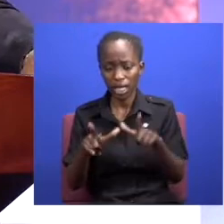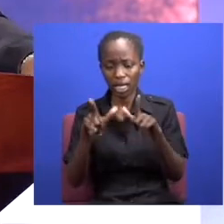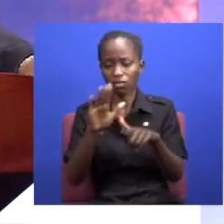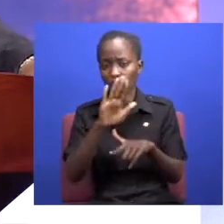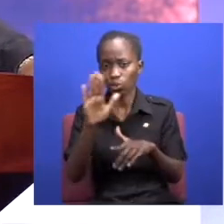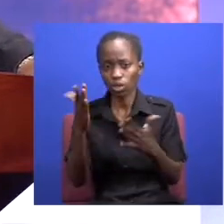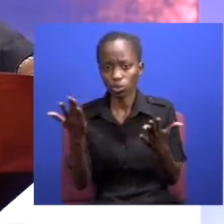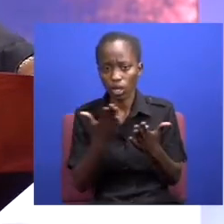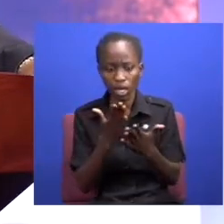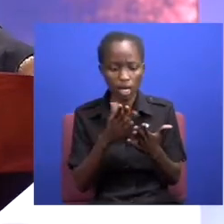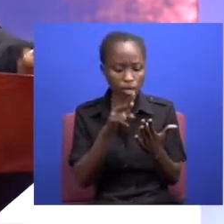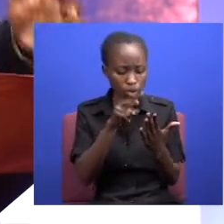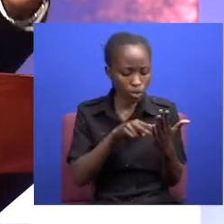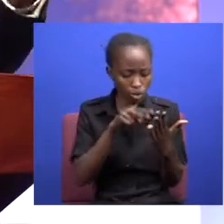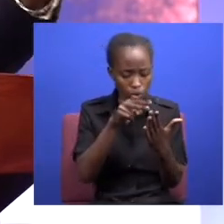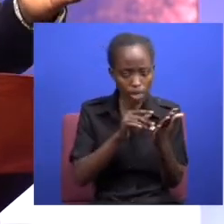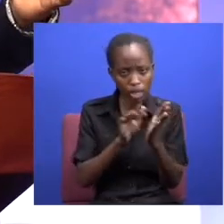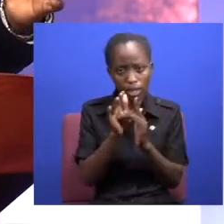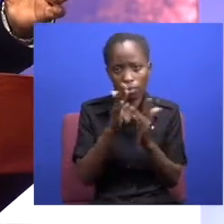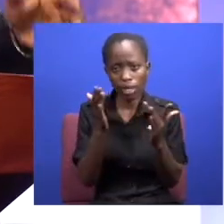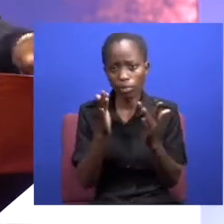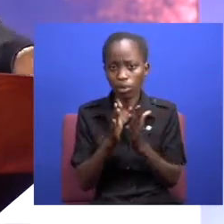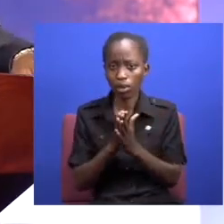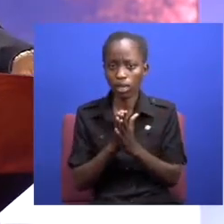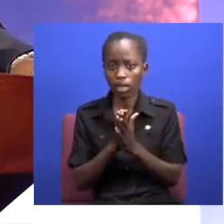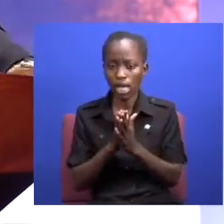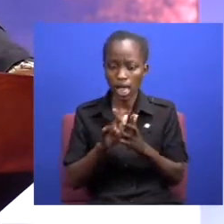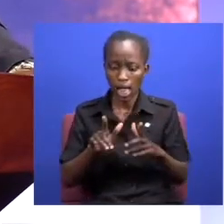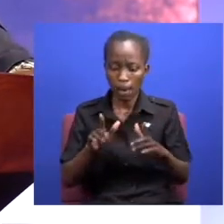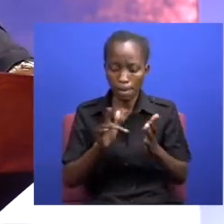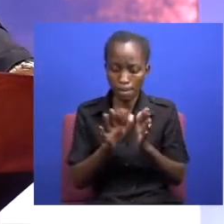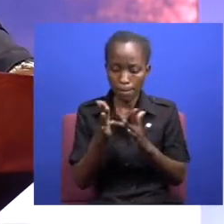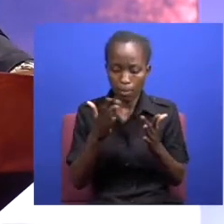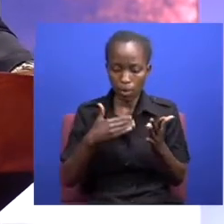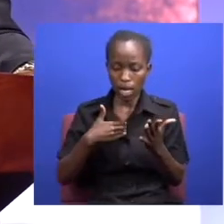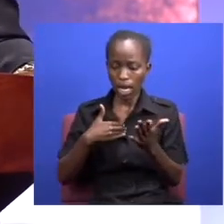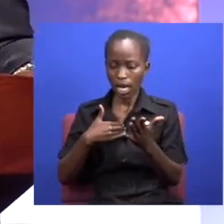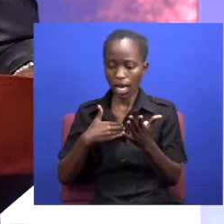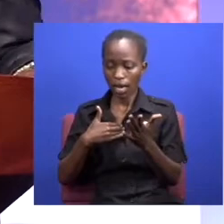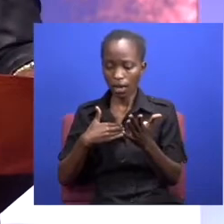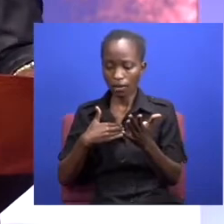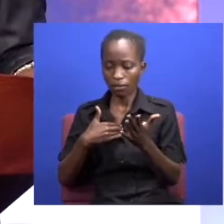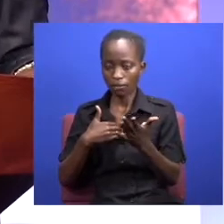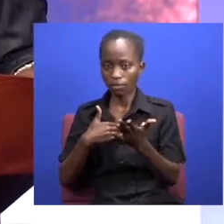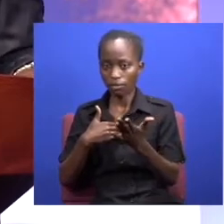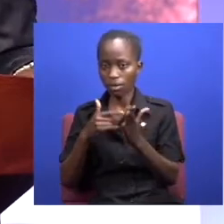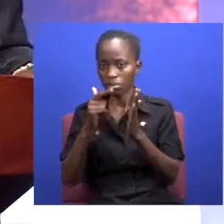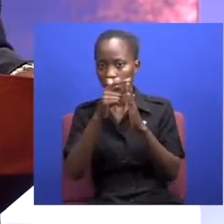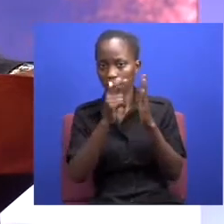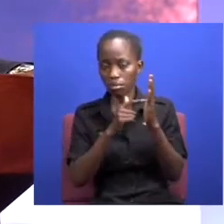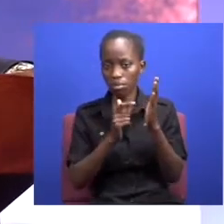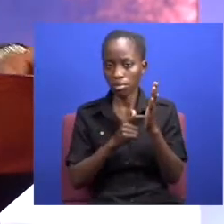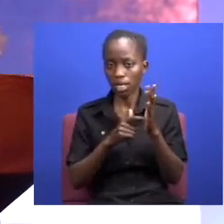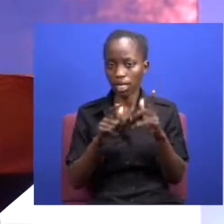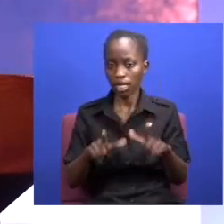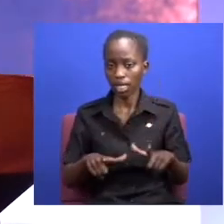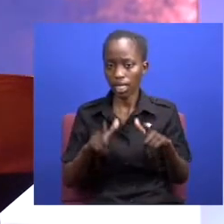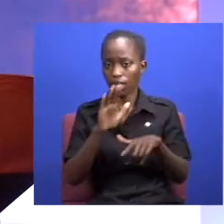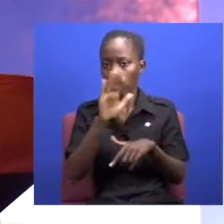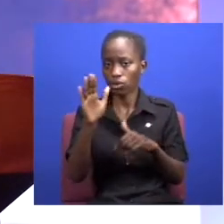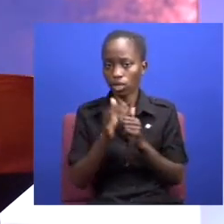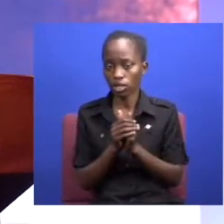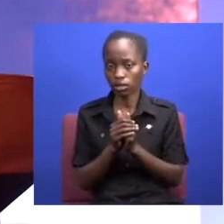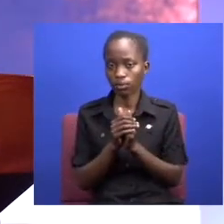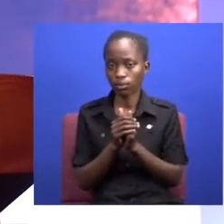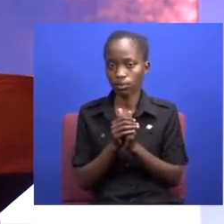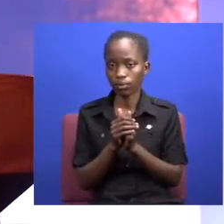Bible? Where does the Bible fall in your list of priorities? What I'd like to do from the text that